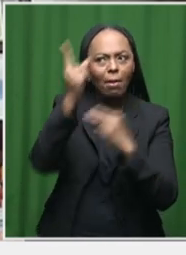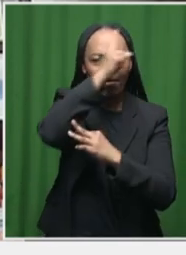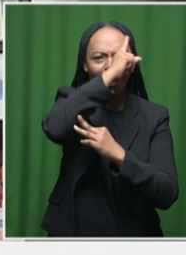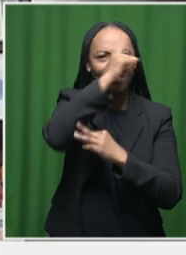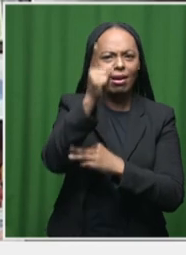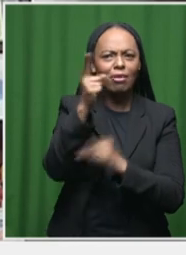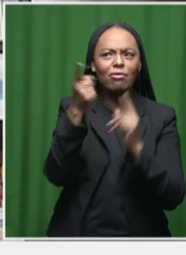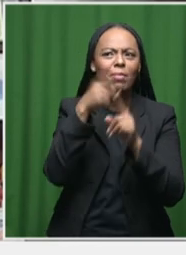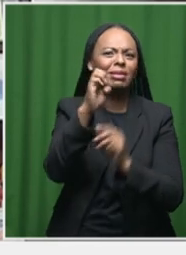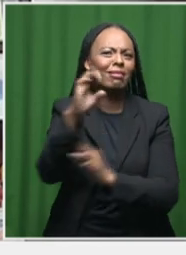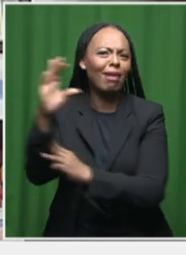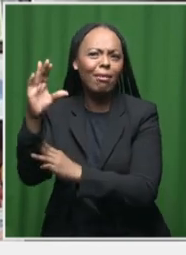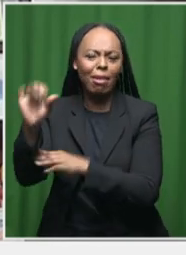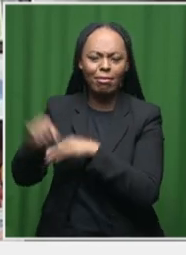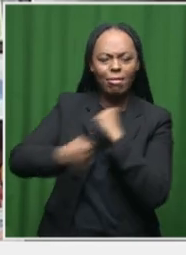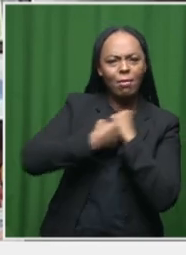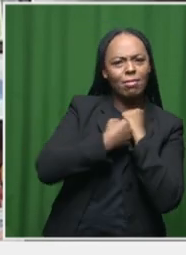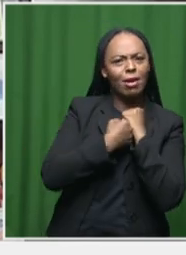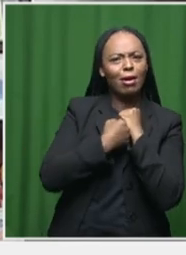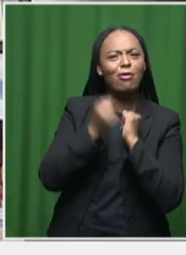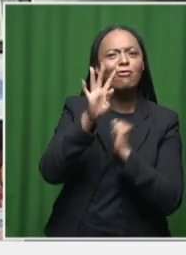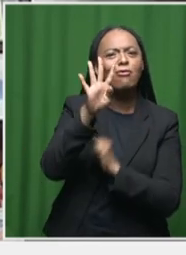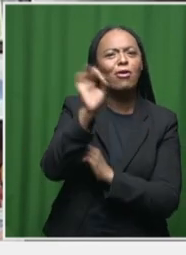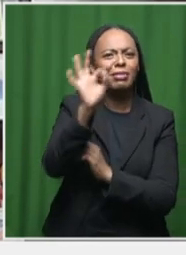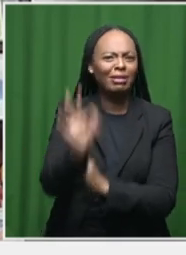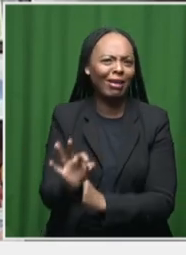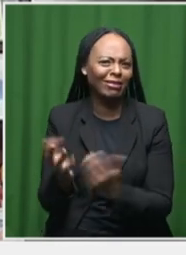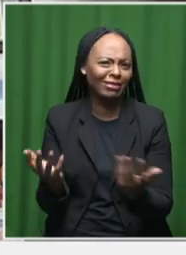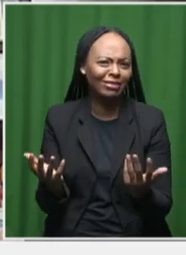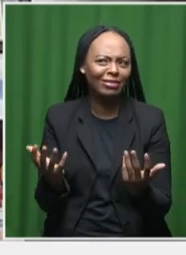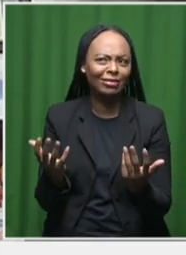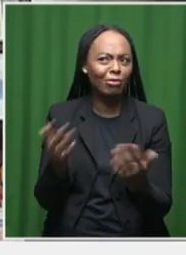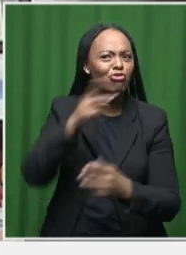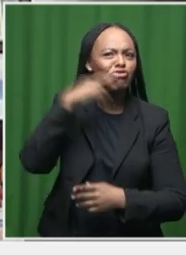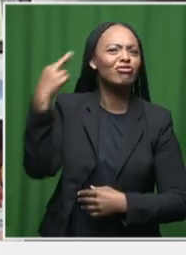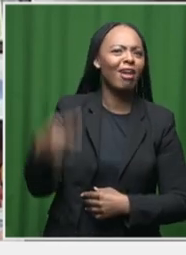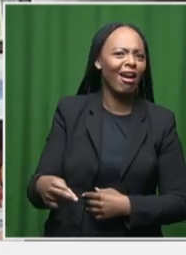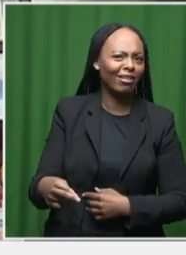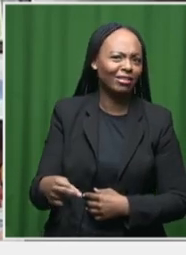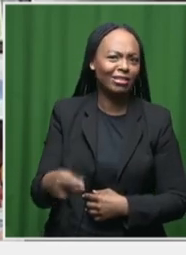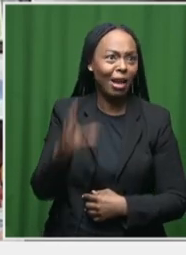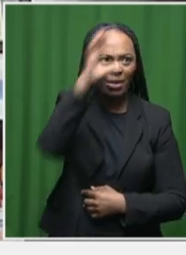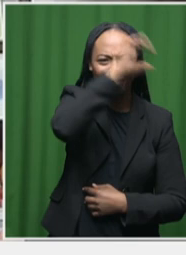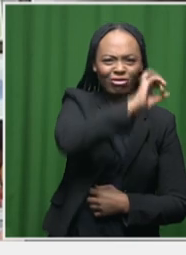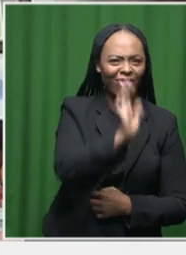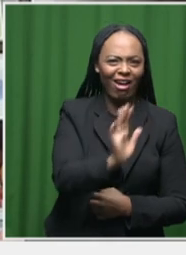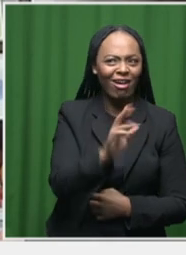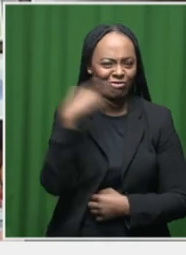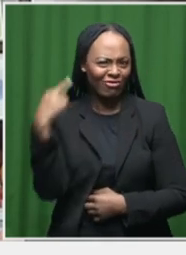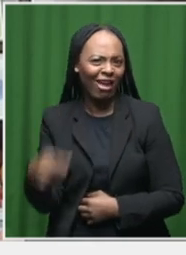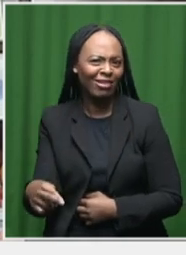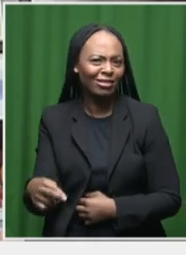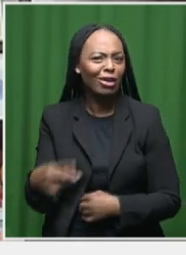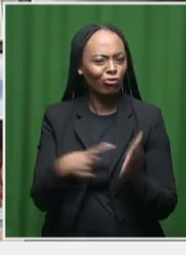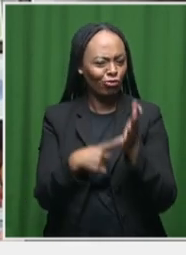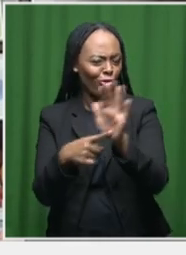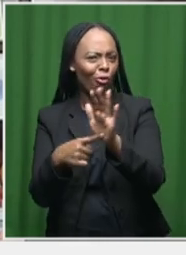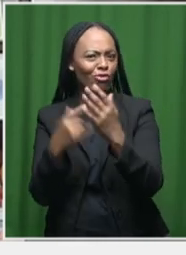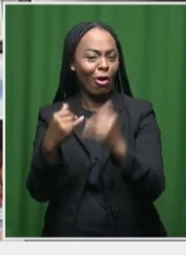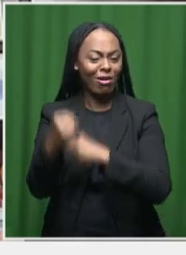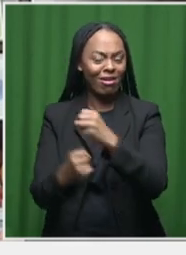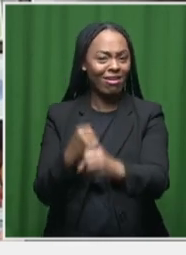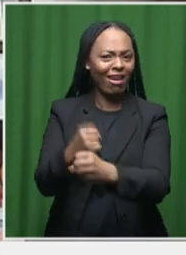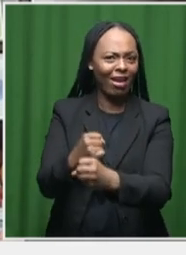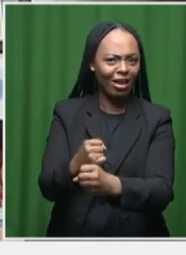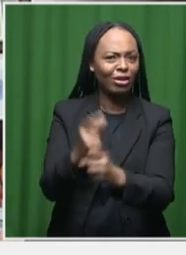Cape, up to nearly 40%. So that's the reality, and I juxtapose that against the perception that you realize. But our job, obviously, of the next year is